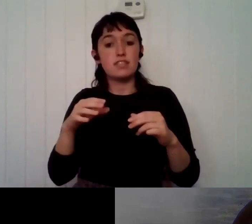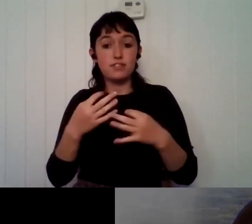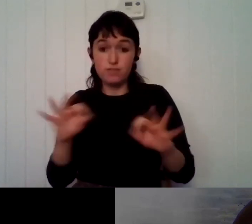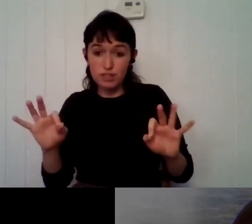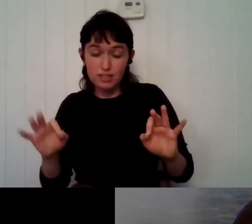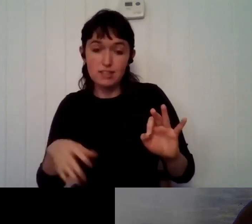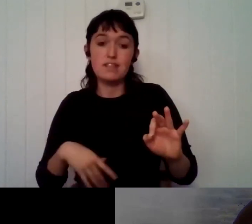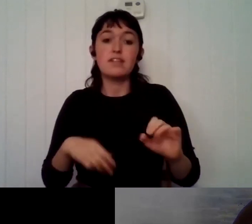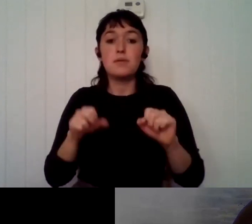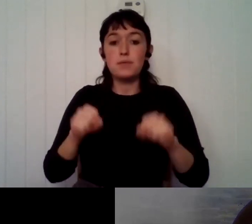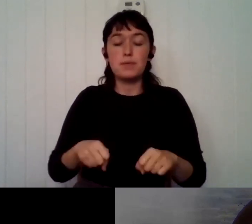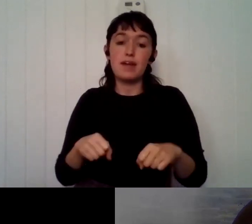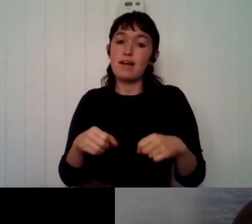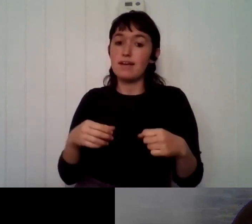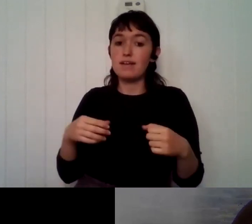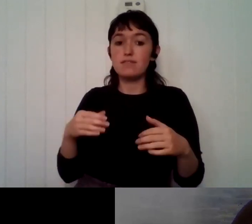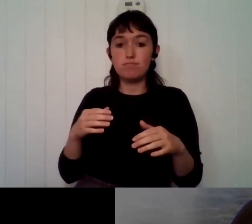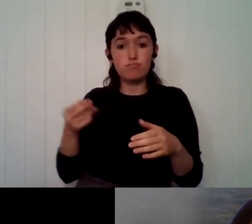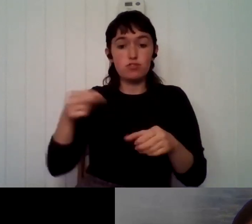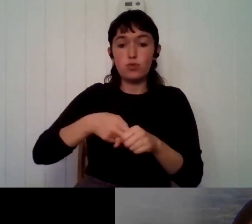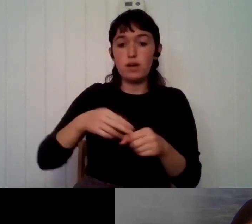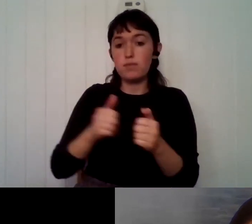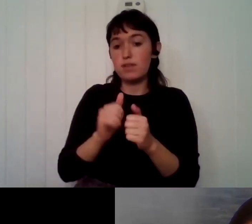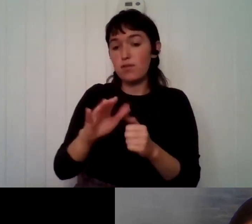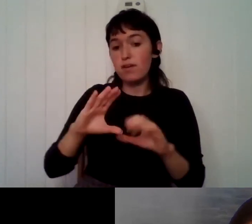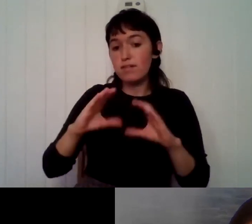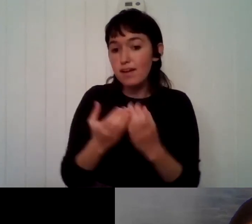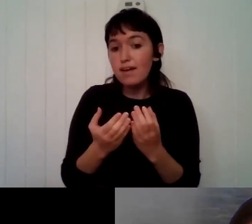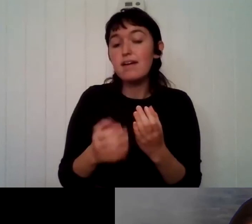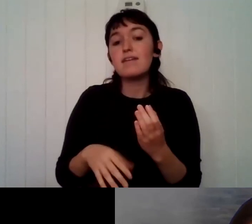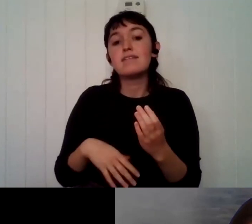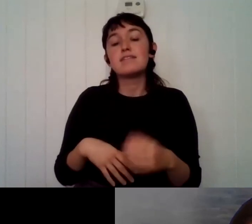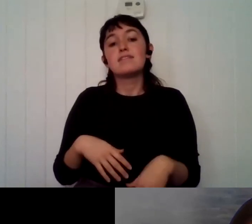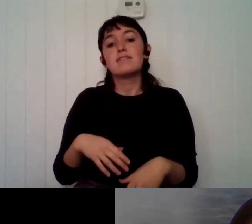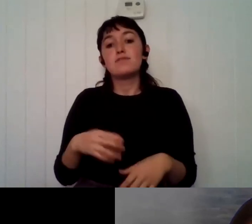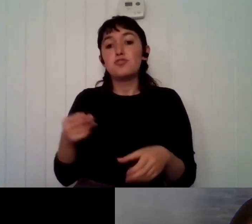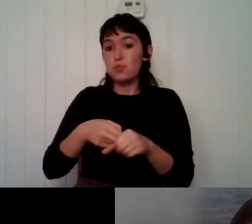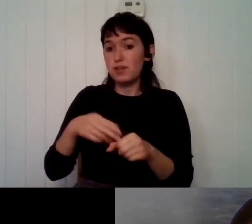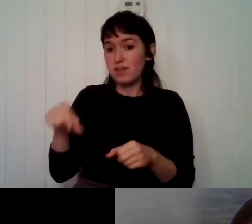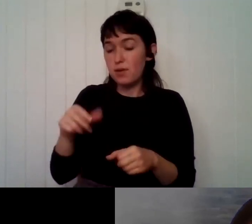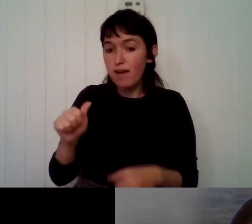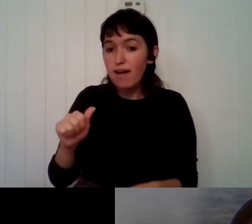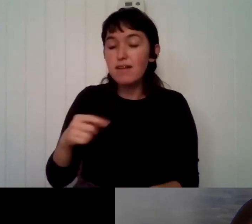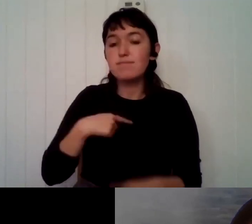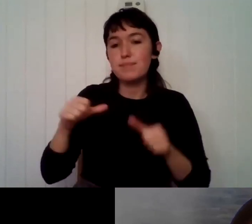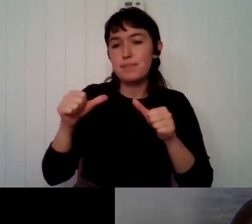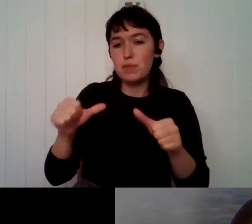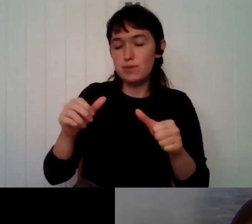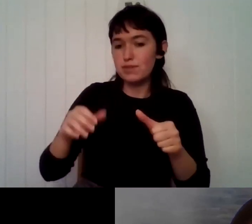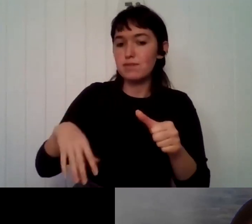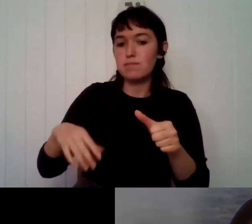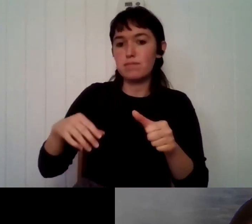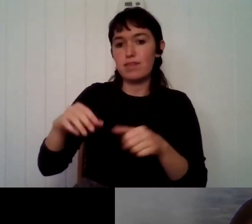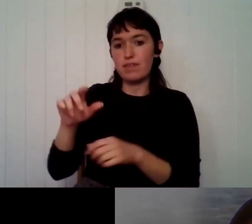your class and then join in the Q&A. So I posted the link there. It'll be up on our website shortly. This